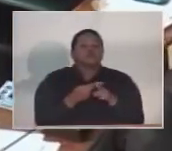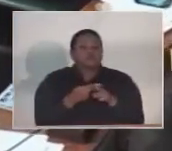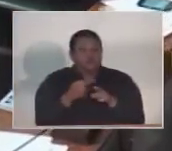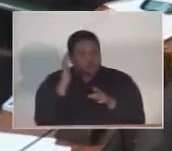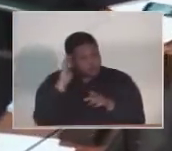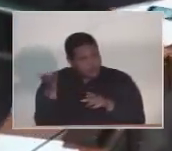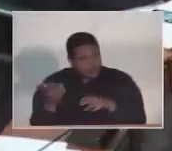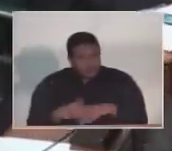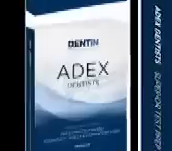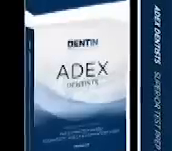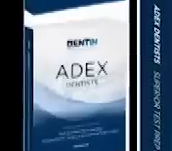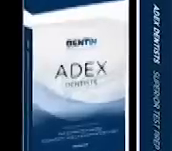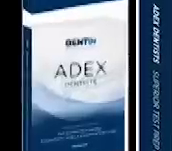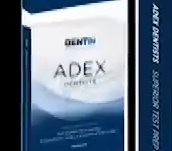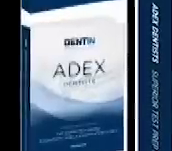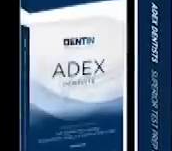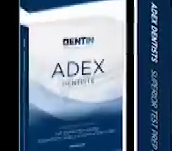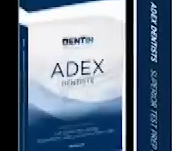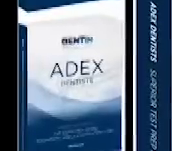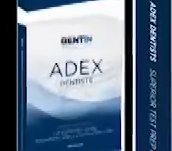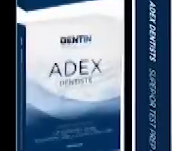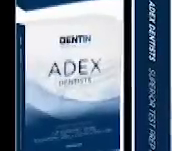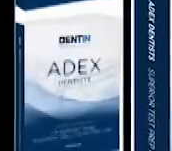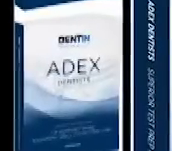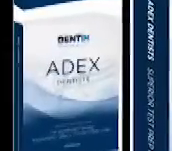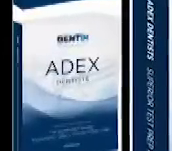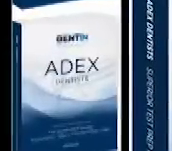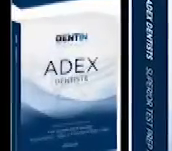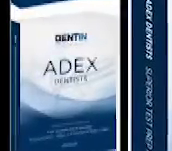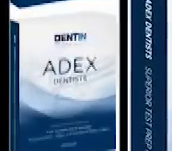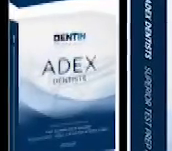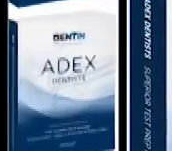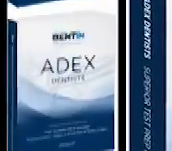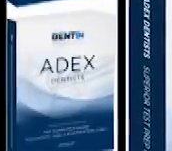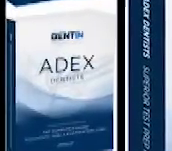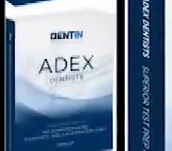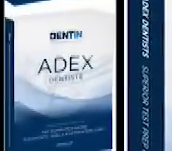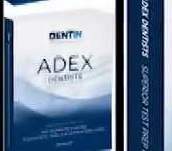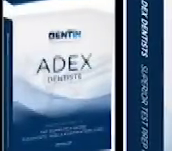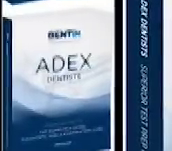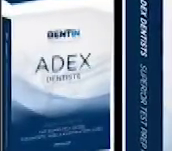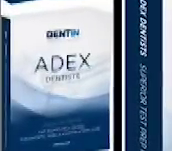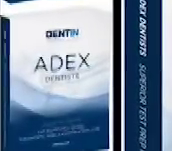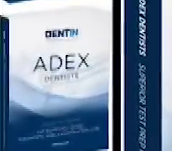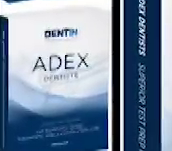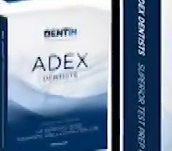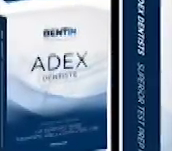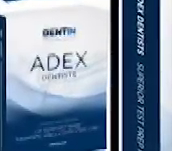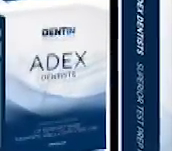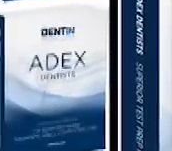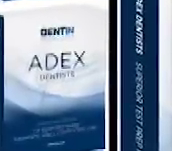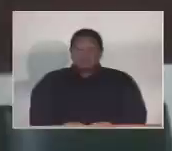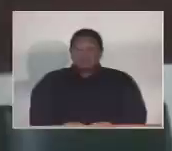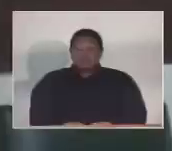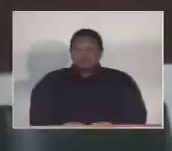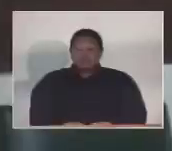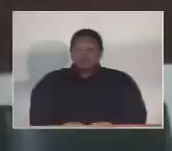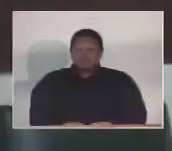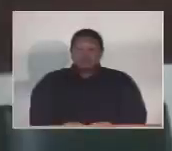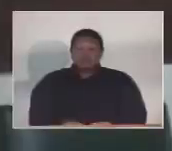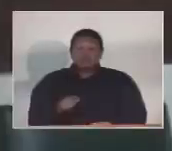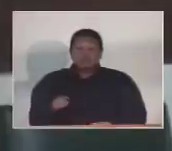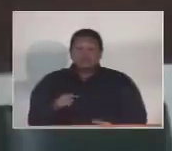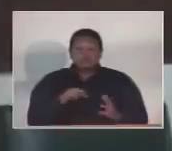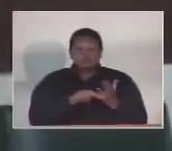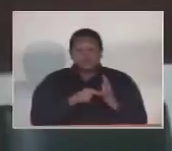Regional Examination Board. He says Jamaica is the first country outside mainland USA to become a member of ADEX. This